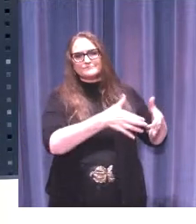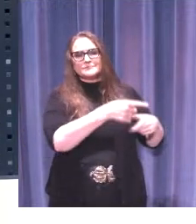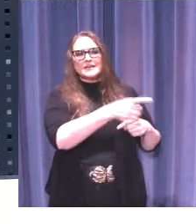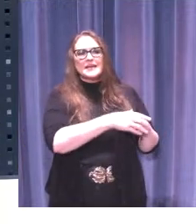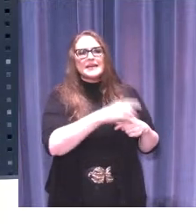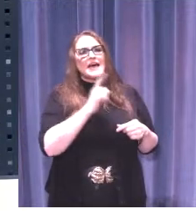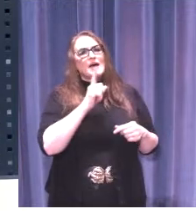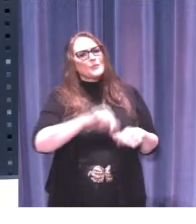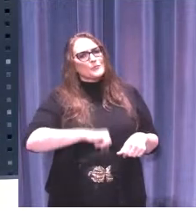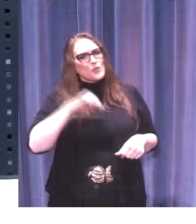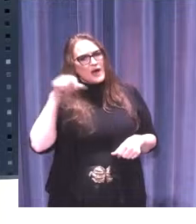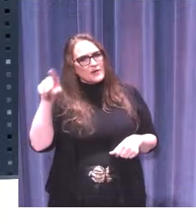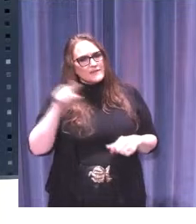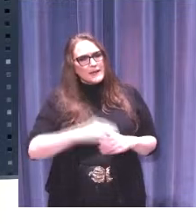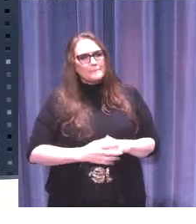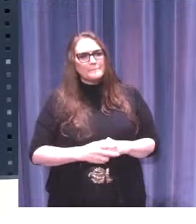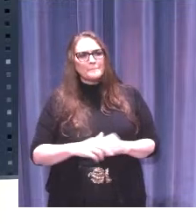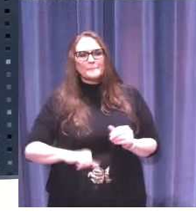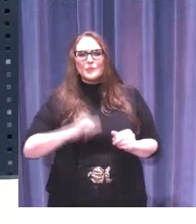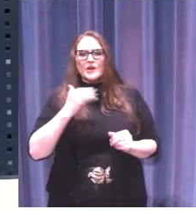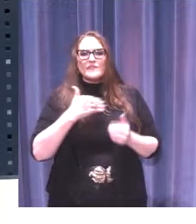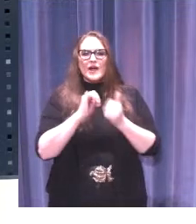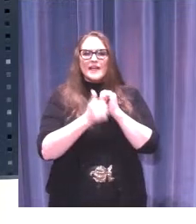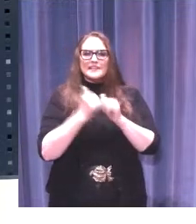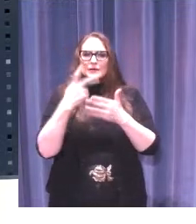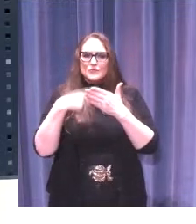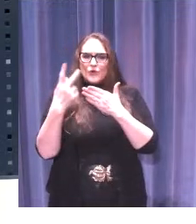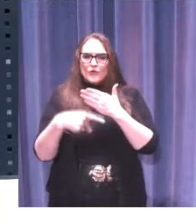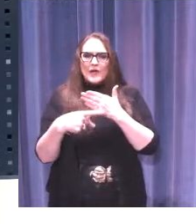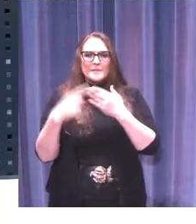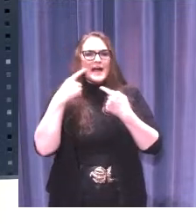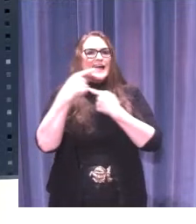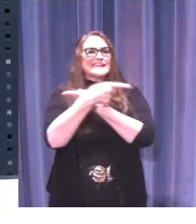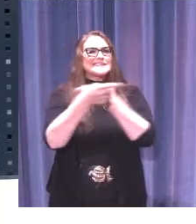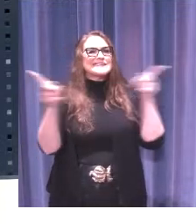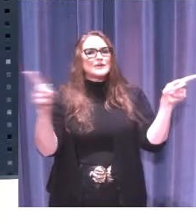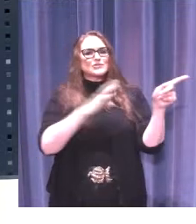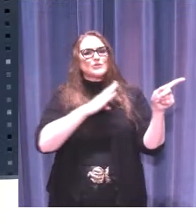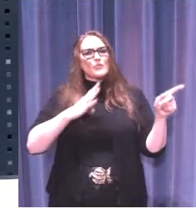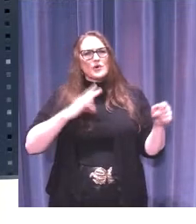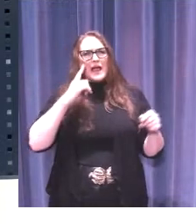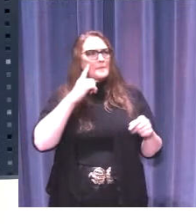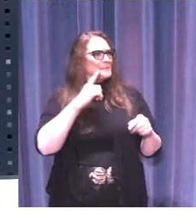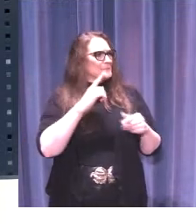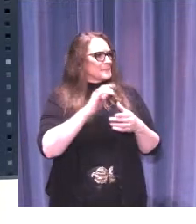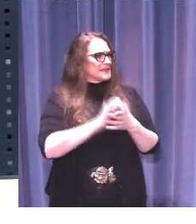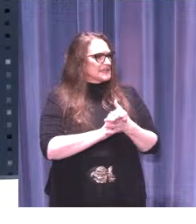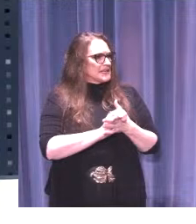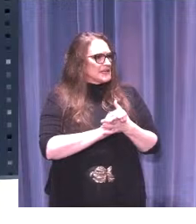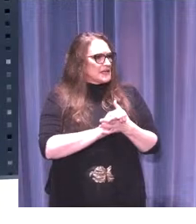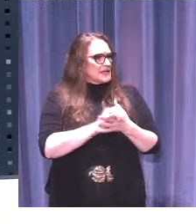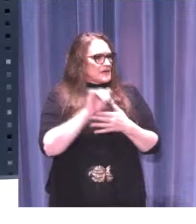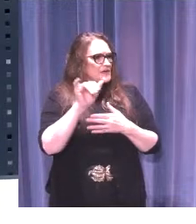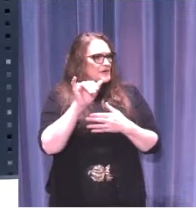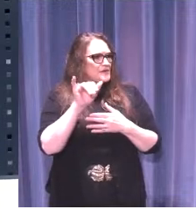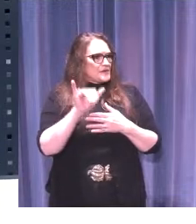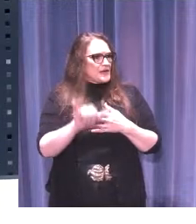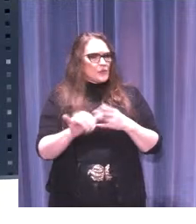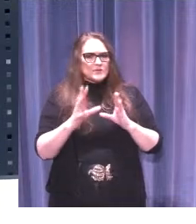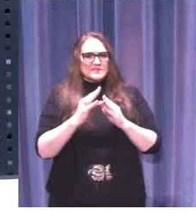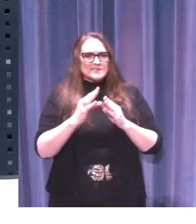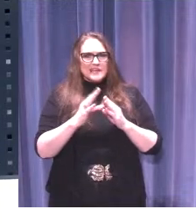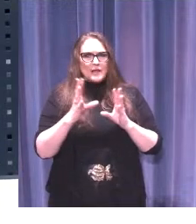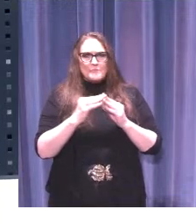of him. I'm very proud of our athletics program. I announced to the board, I believe that was a meeting or